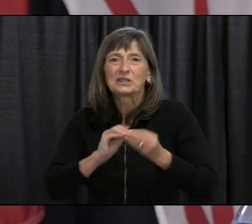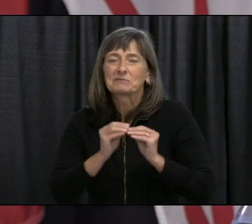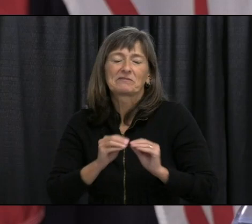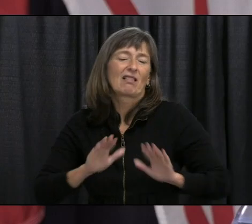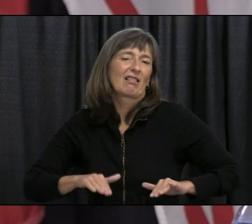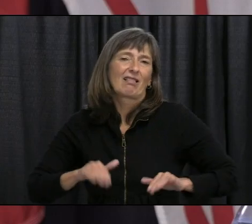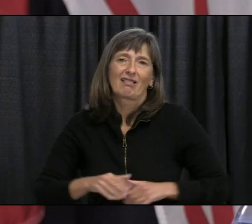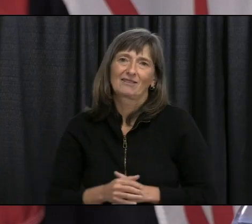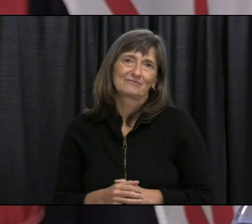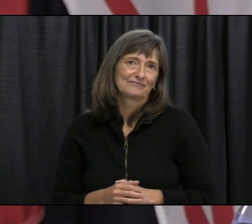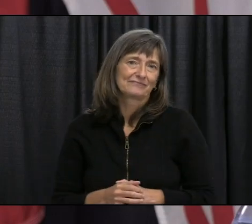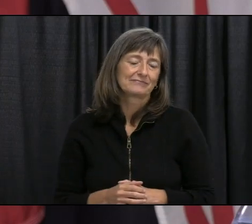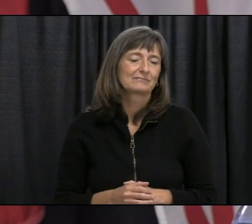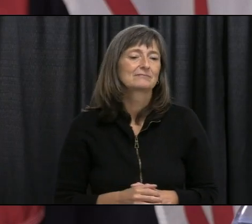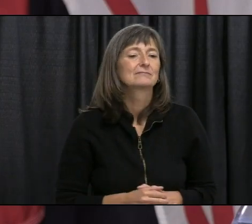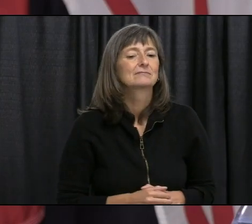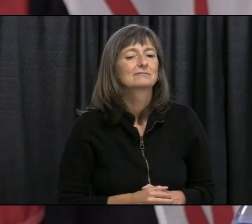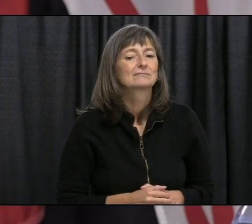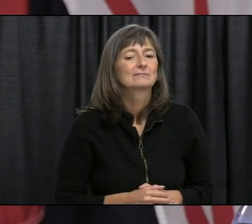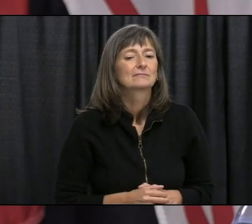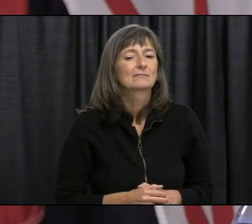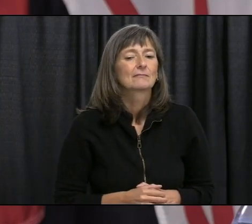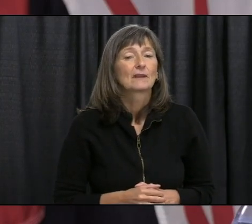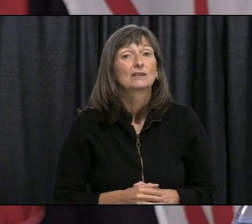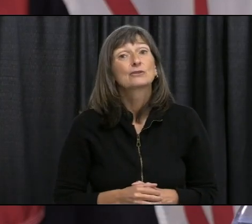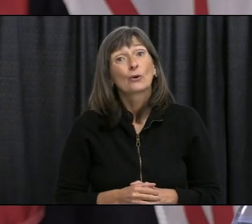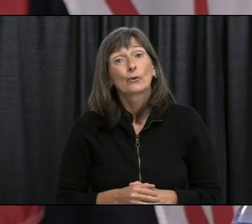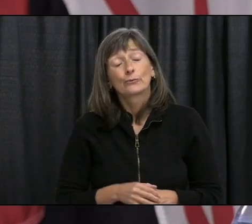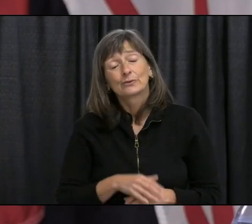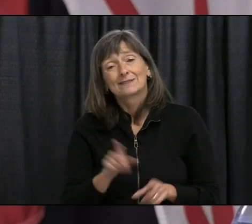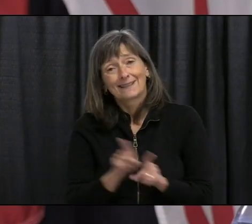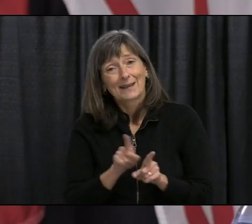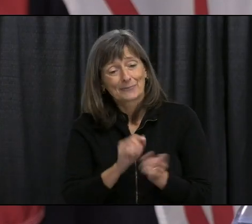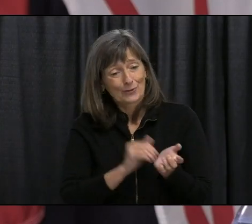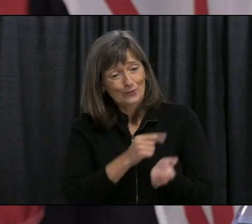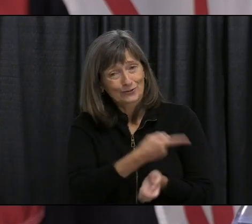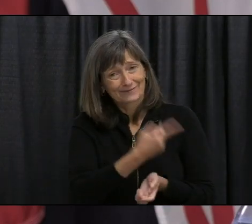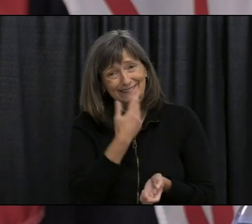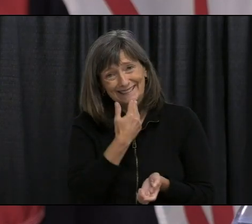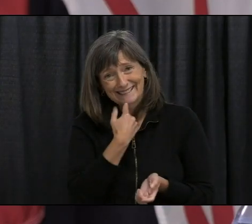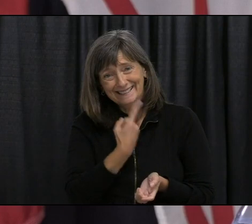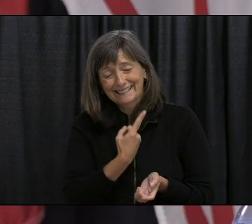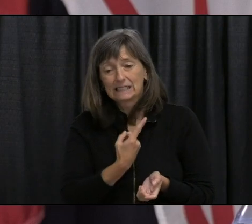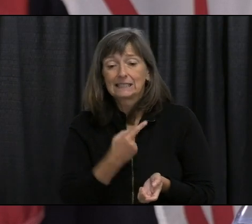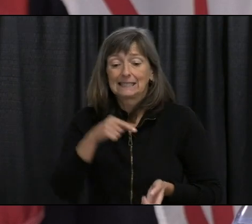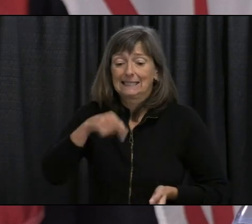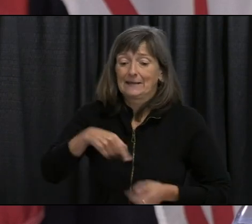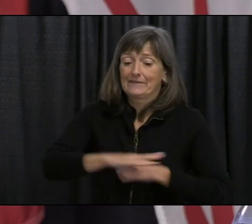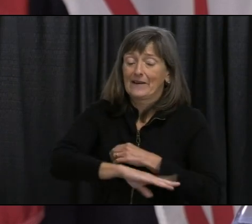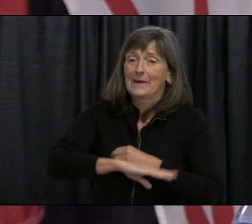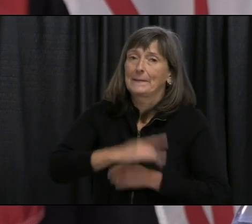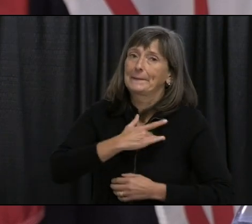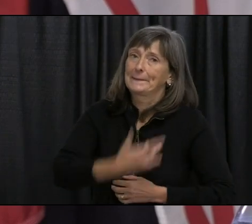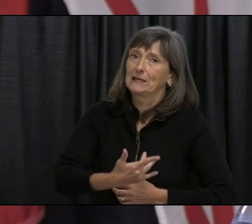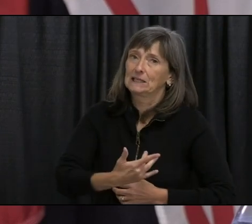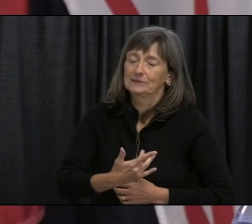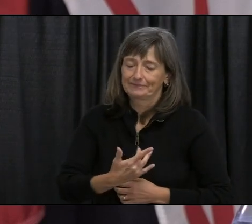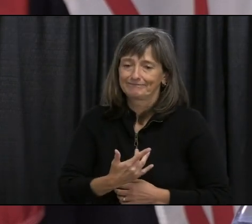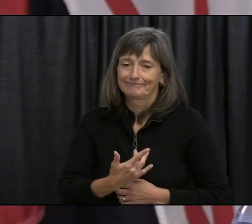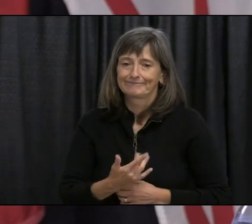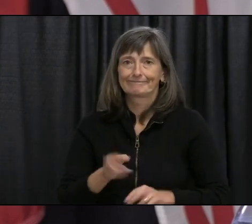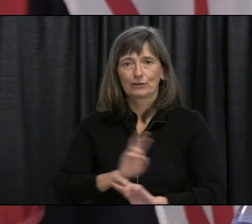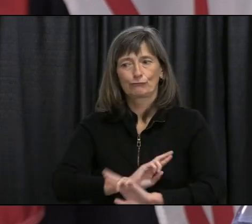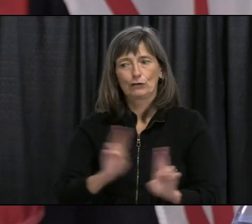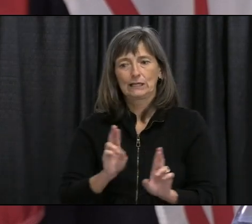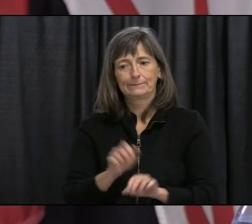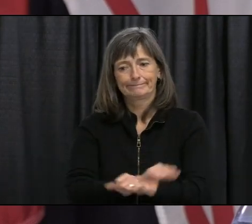Dr. Fitzgerald said, this time of the year is normally when we would see our planning for the